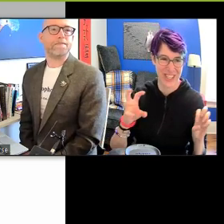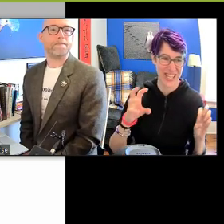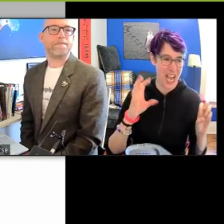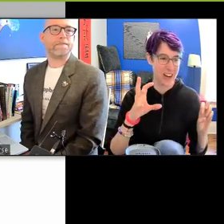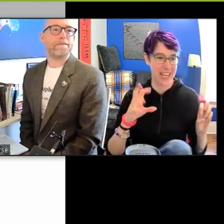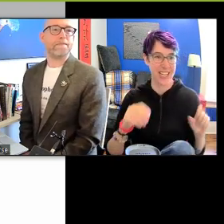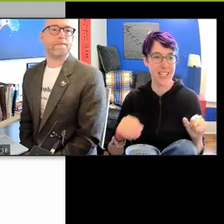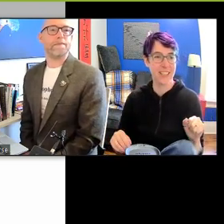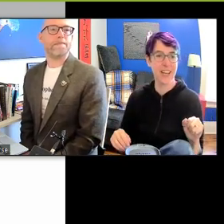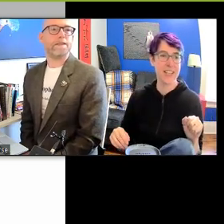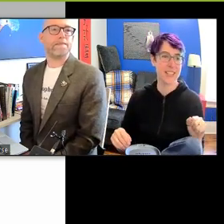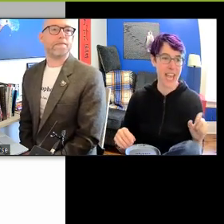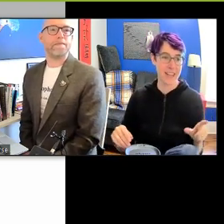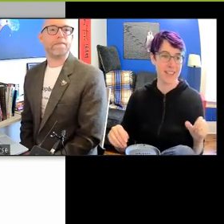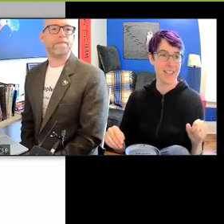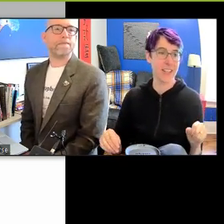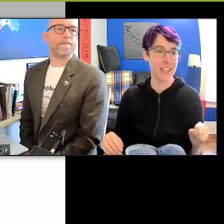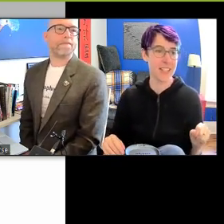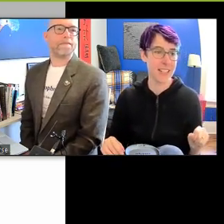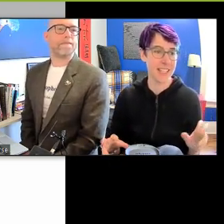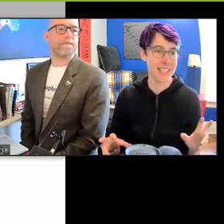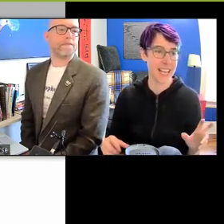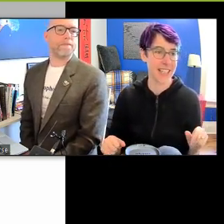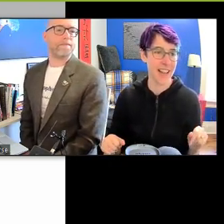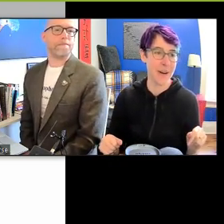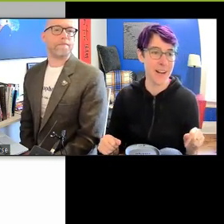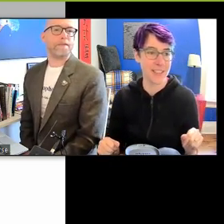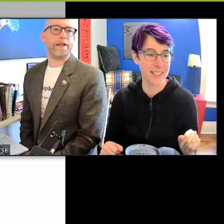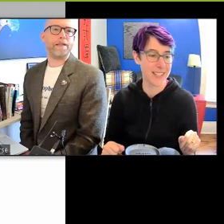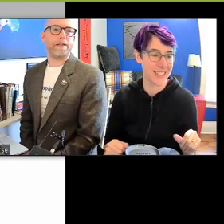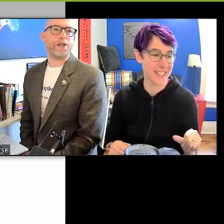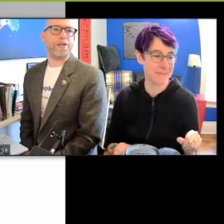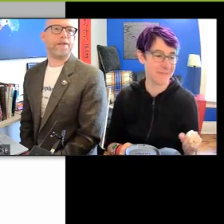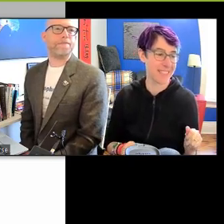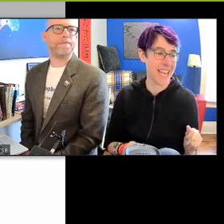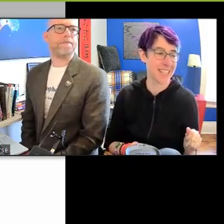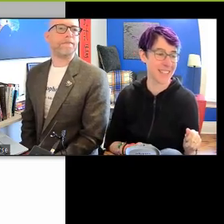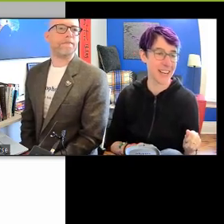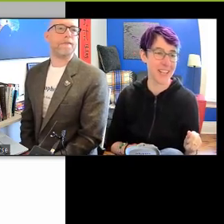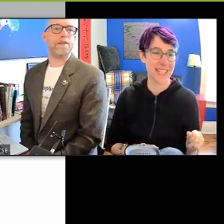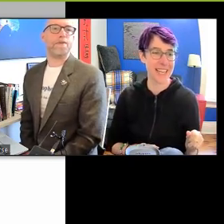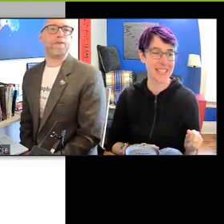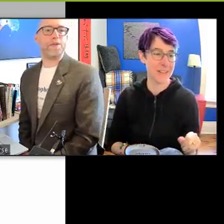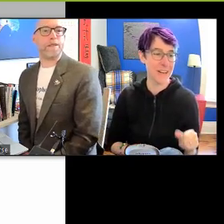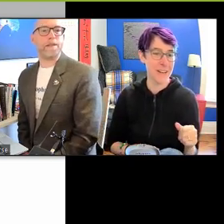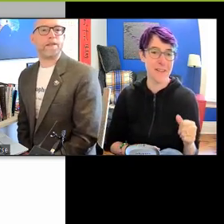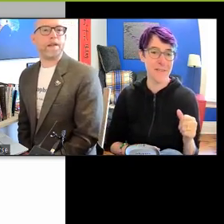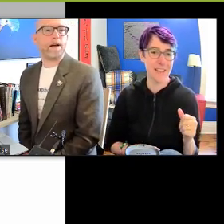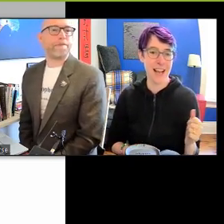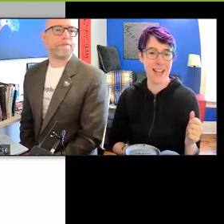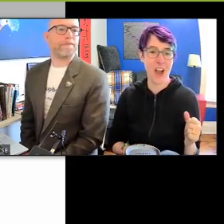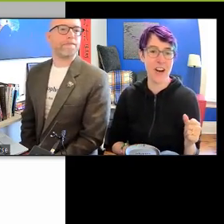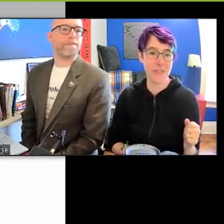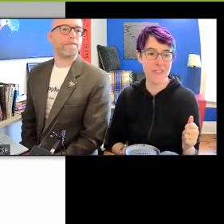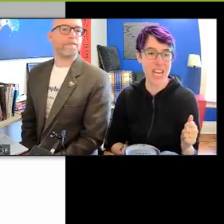Extinct. Extinct. Hairy. Good. Dead. Good. Extinct, LOL. Now that's a little judgy. Dead. They are extinct. Friends with Sid the